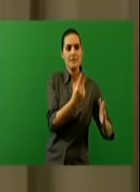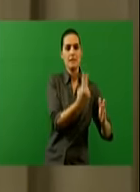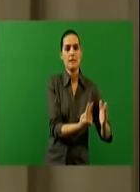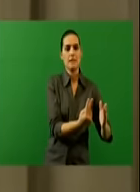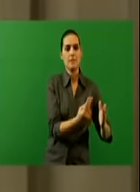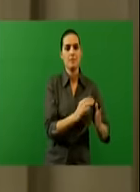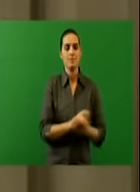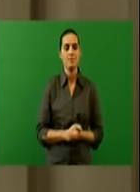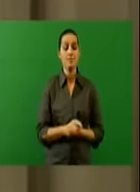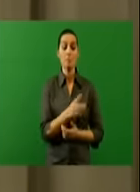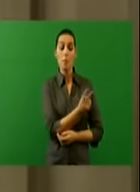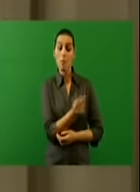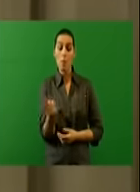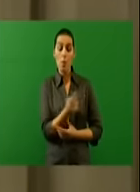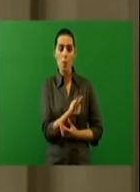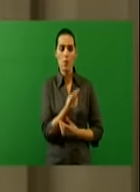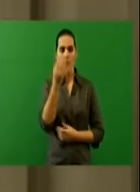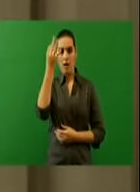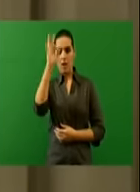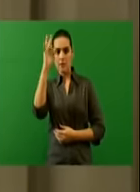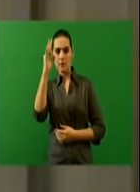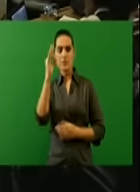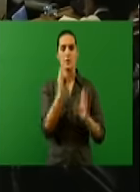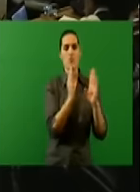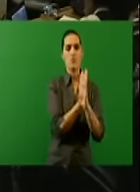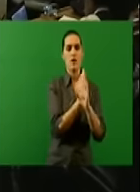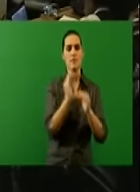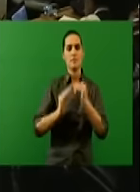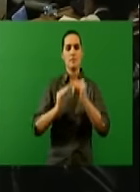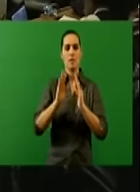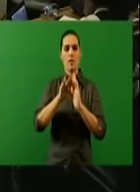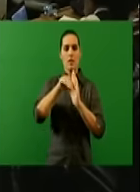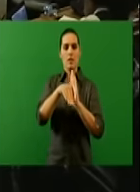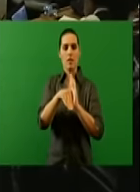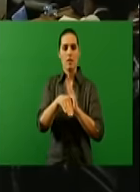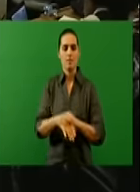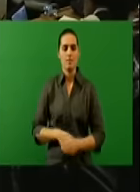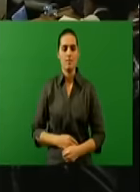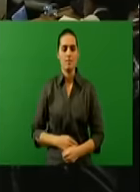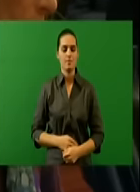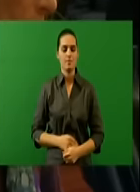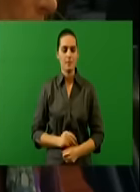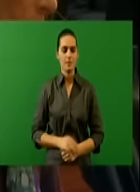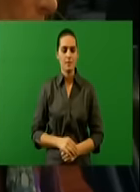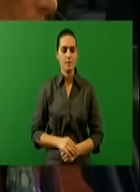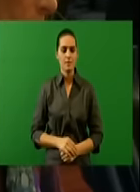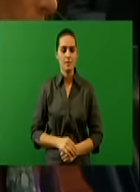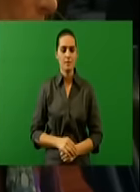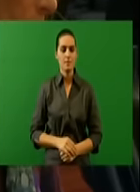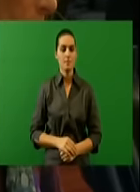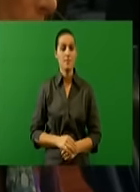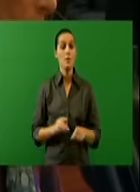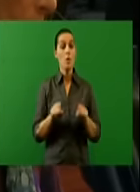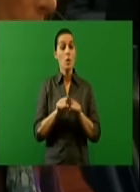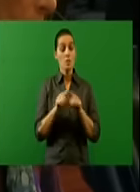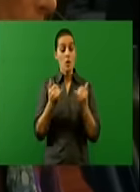sector and general government. These trends have contributed to the persistence of high rates of